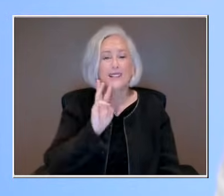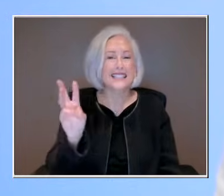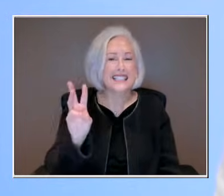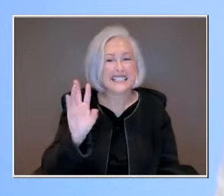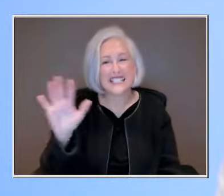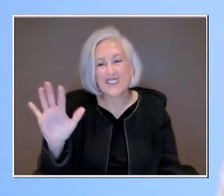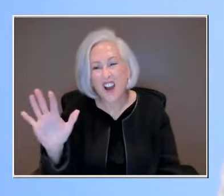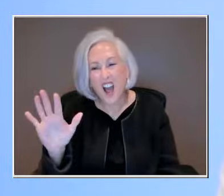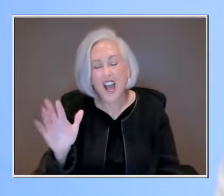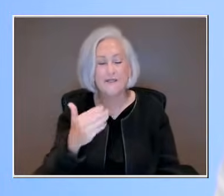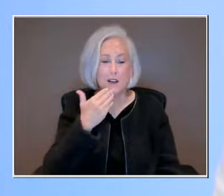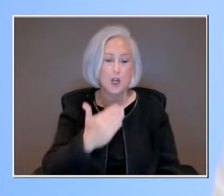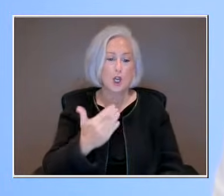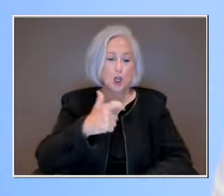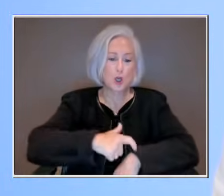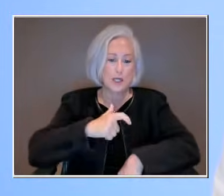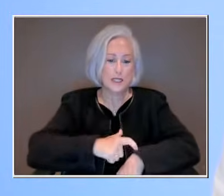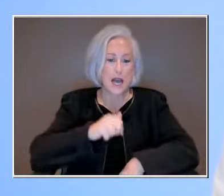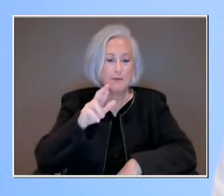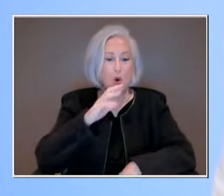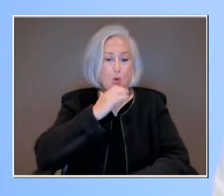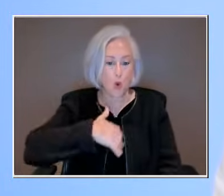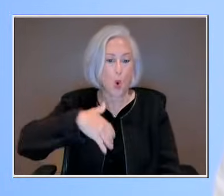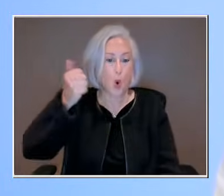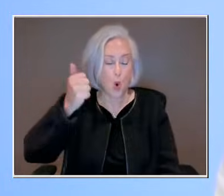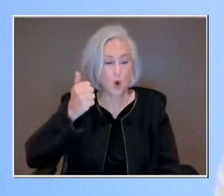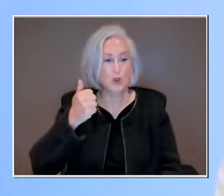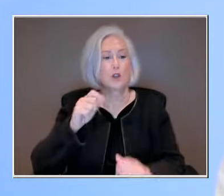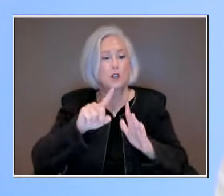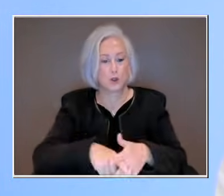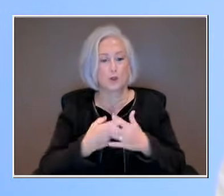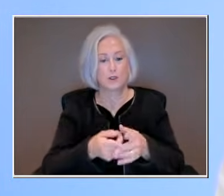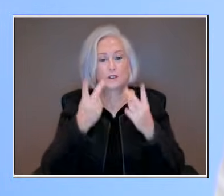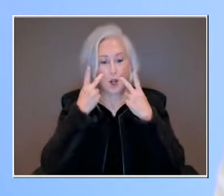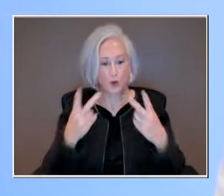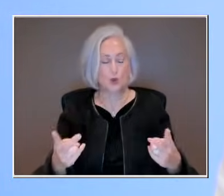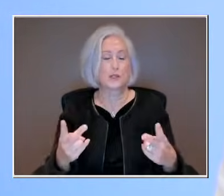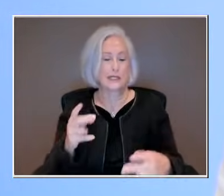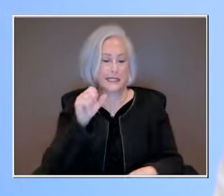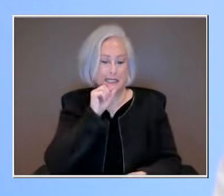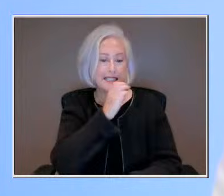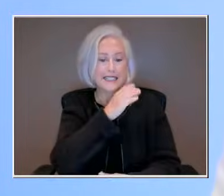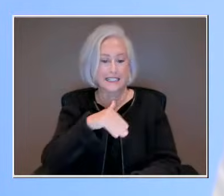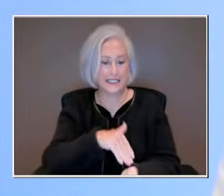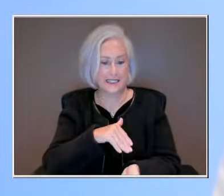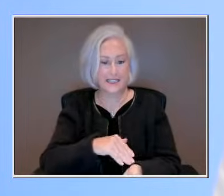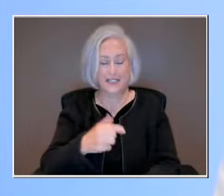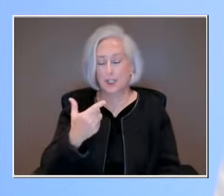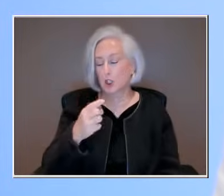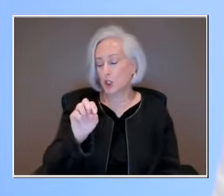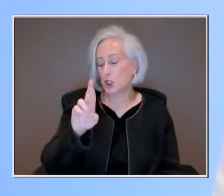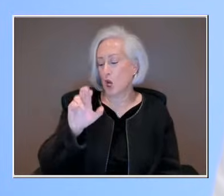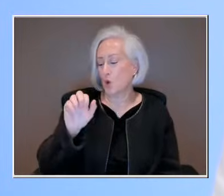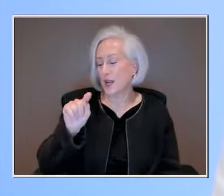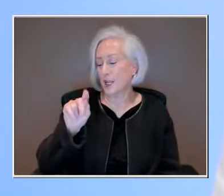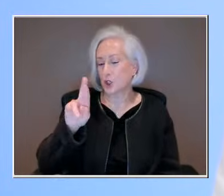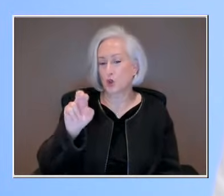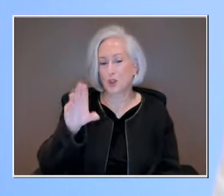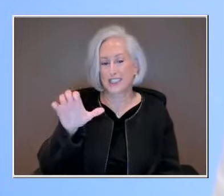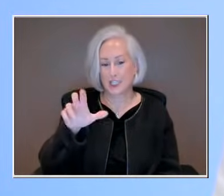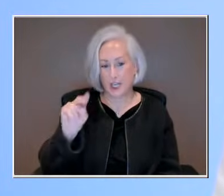good time, or older certainly, to start seeing a geriatrician. The reason being is that we would love to